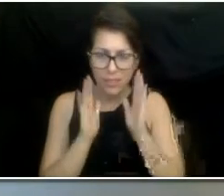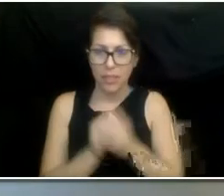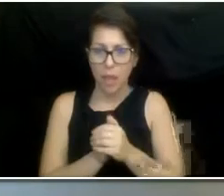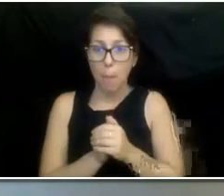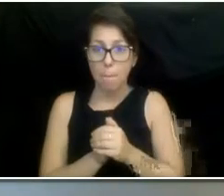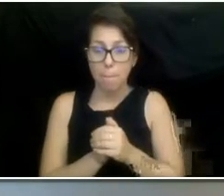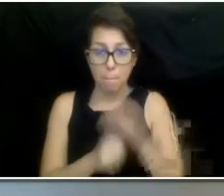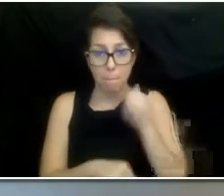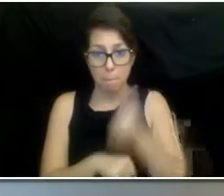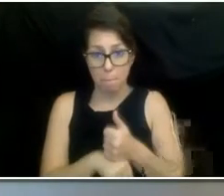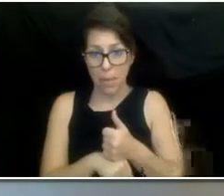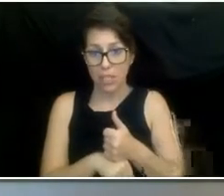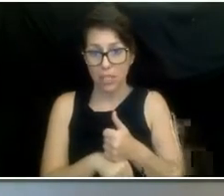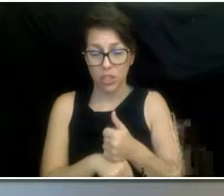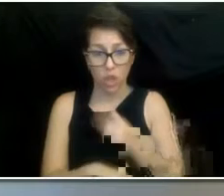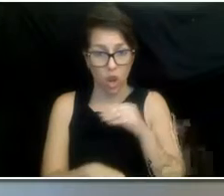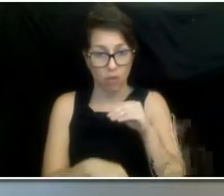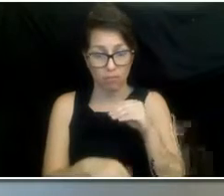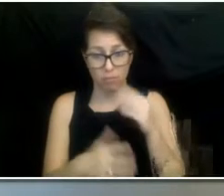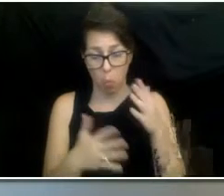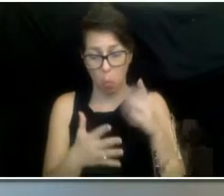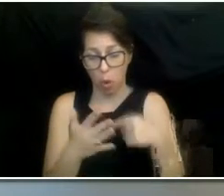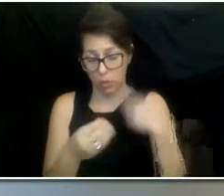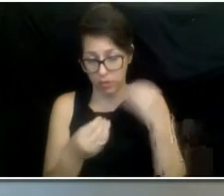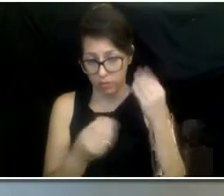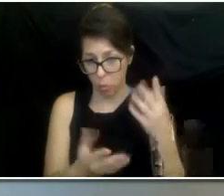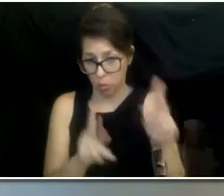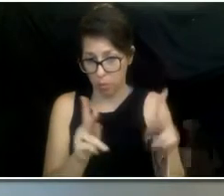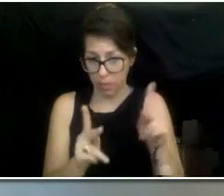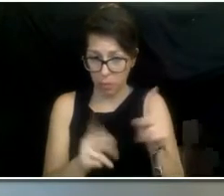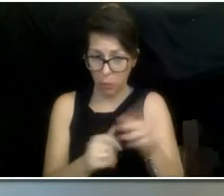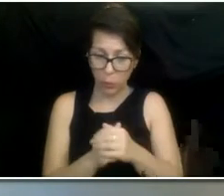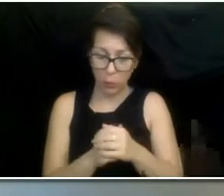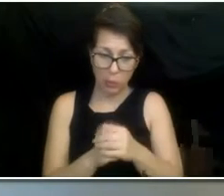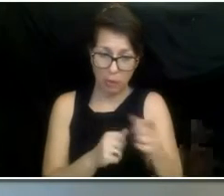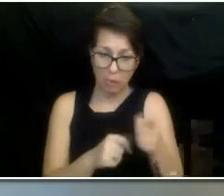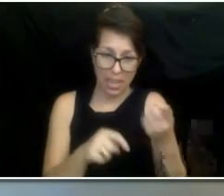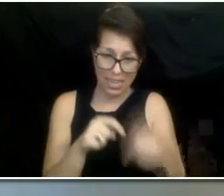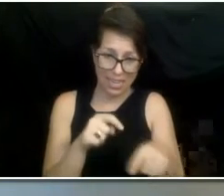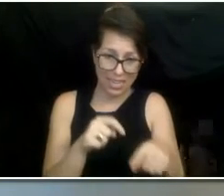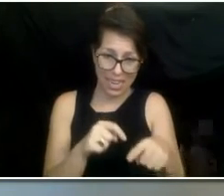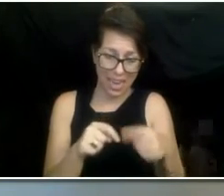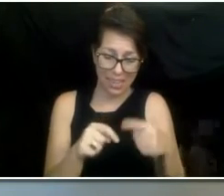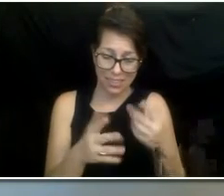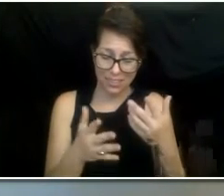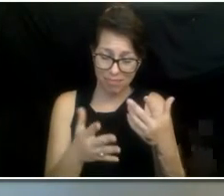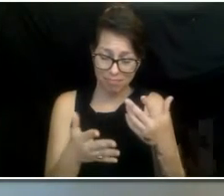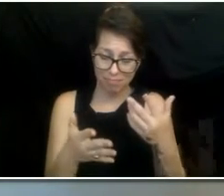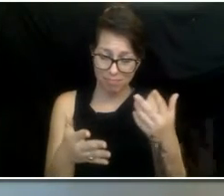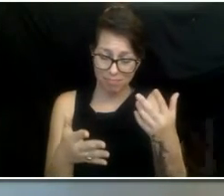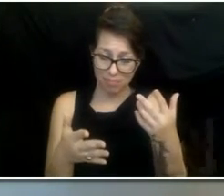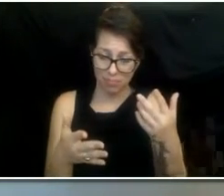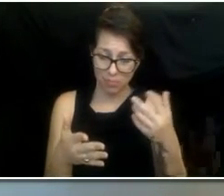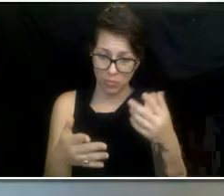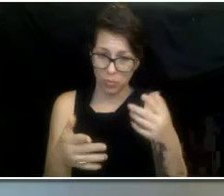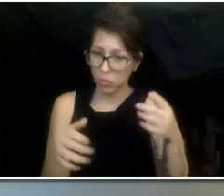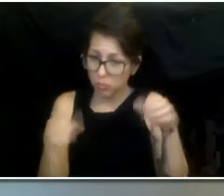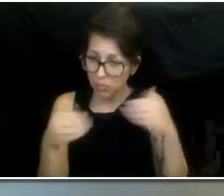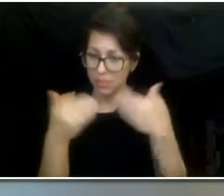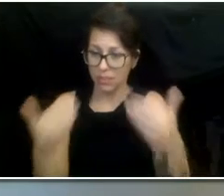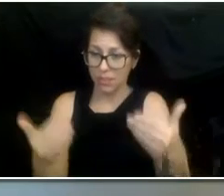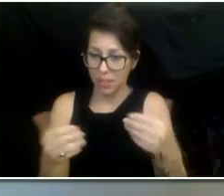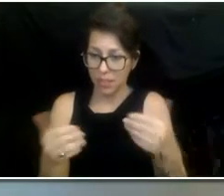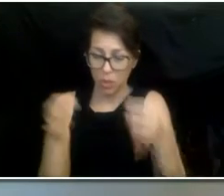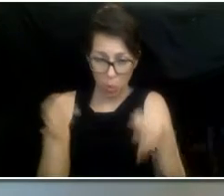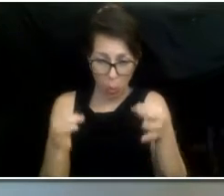resources then you go and you do the the legal filings um that go with it so it's our Frontline people who